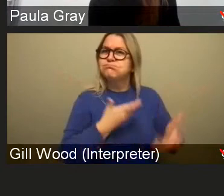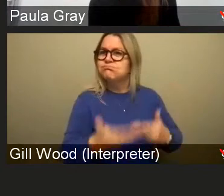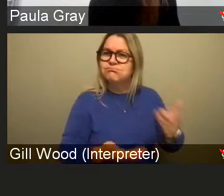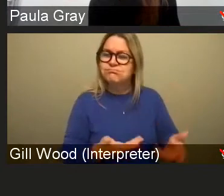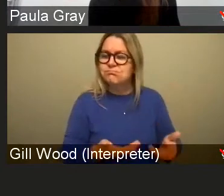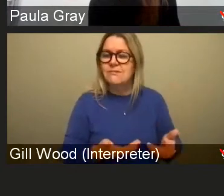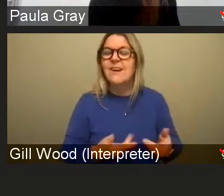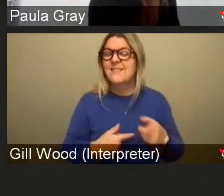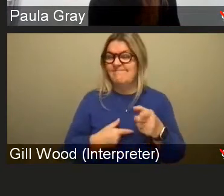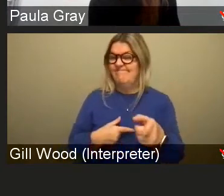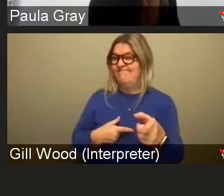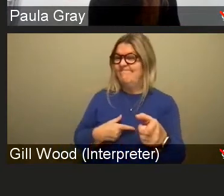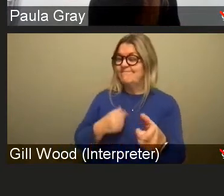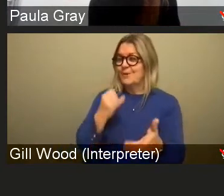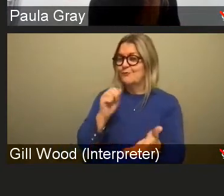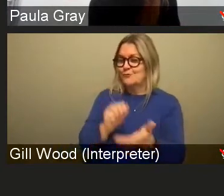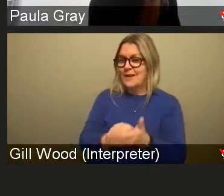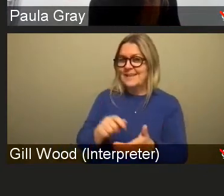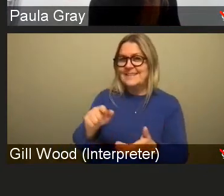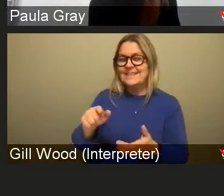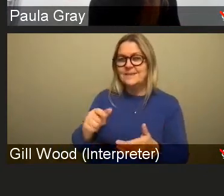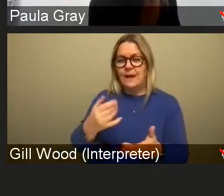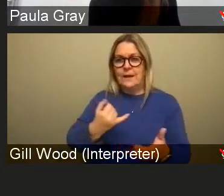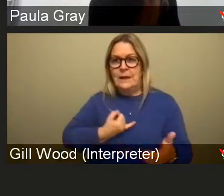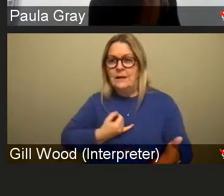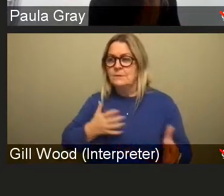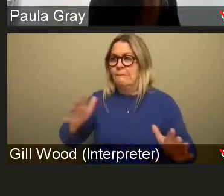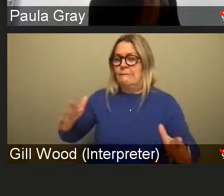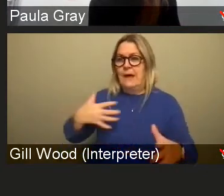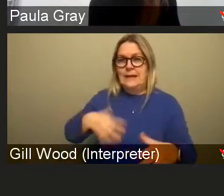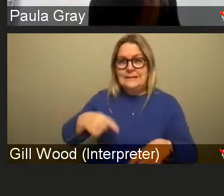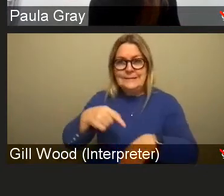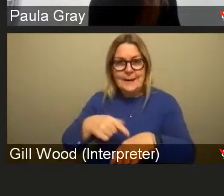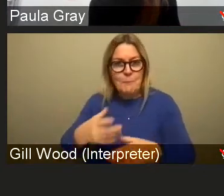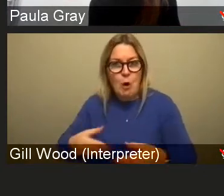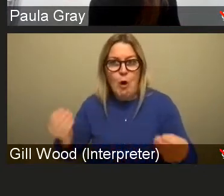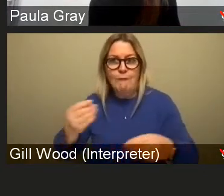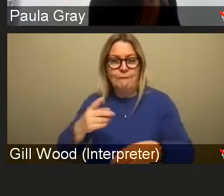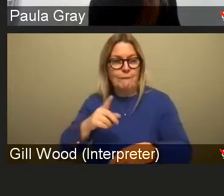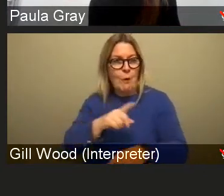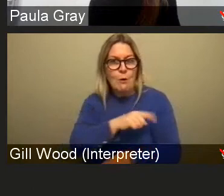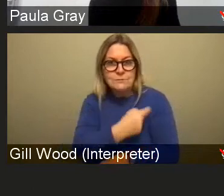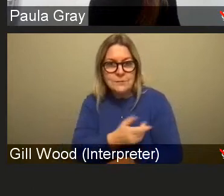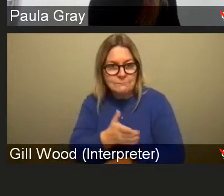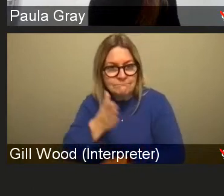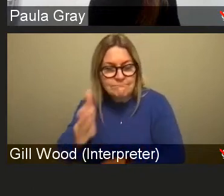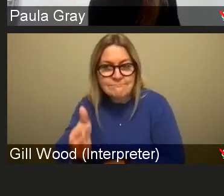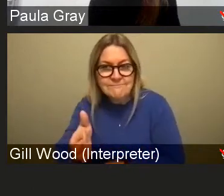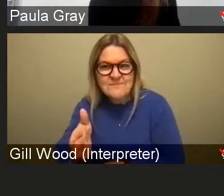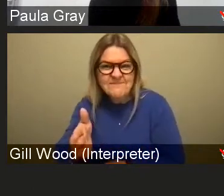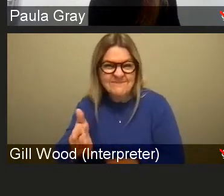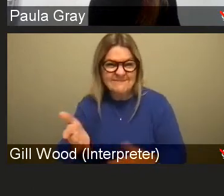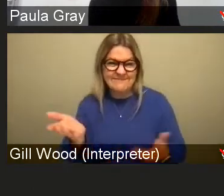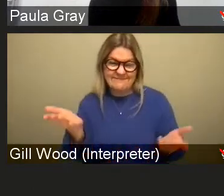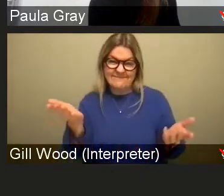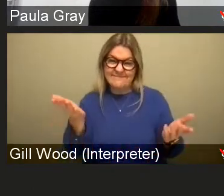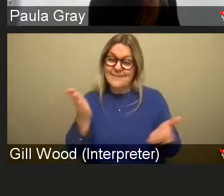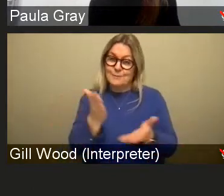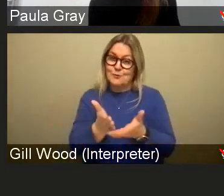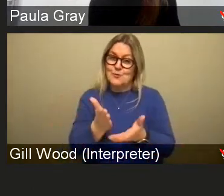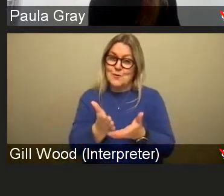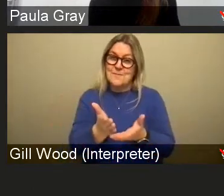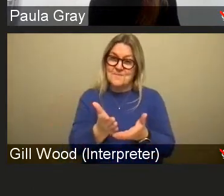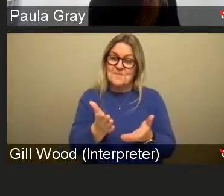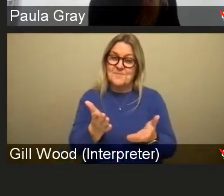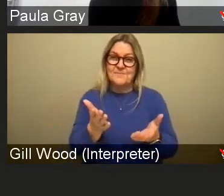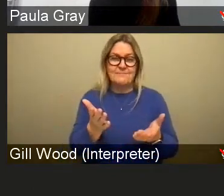what you said about time off for hospital appointments and things like that is probably something that